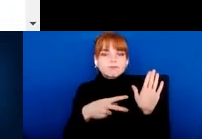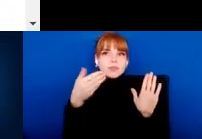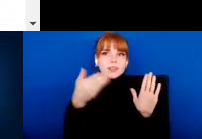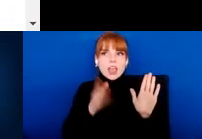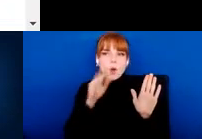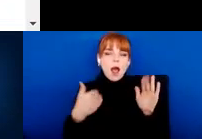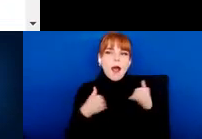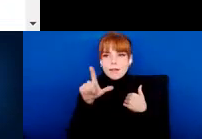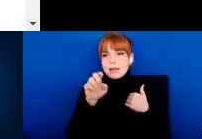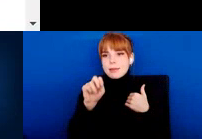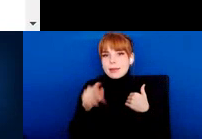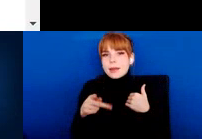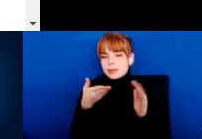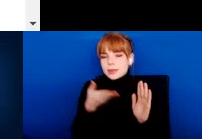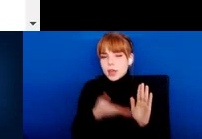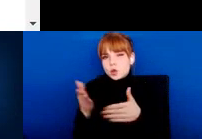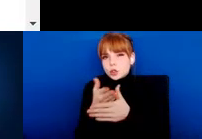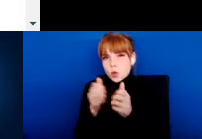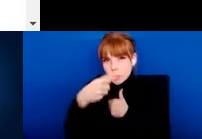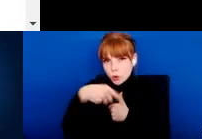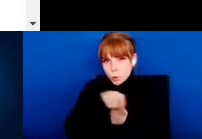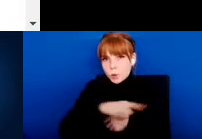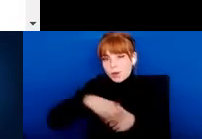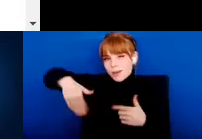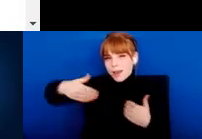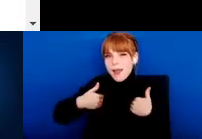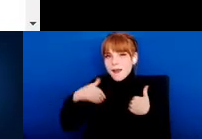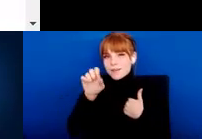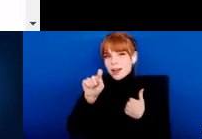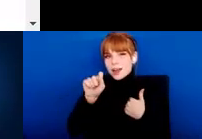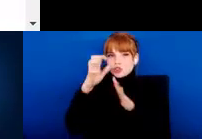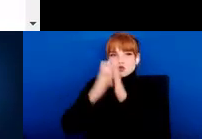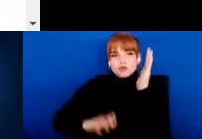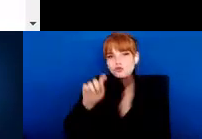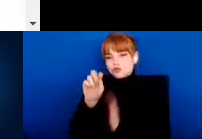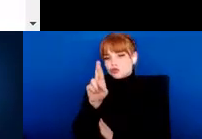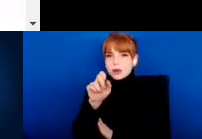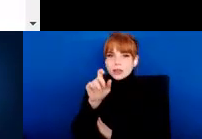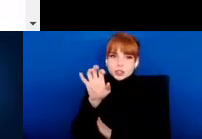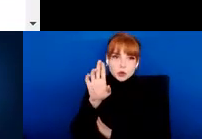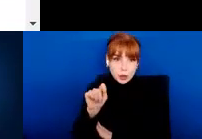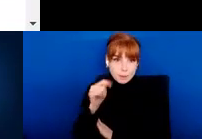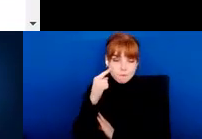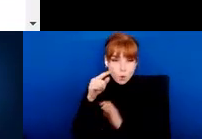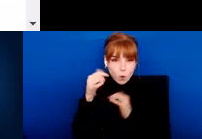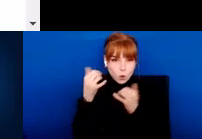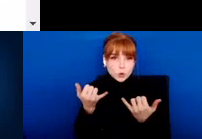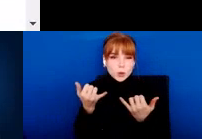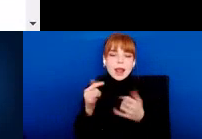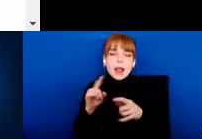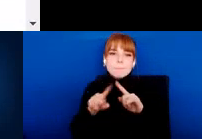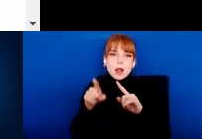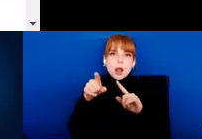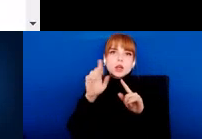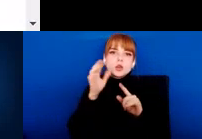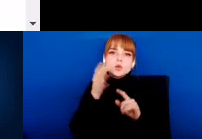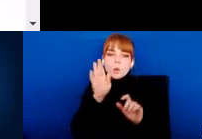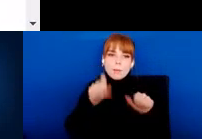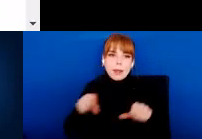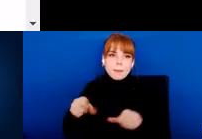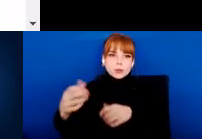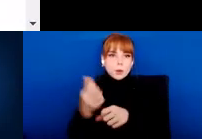to share with you. We do not yet have a transcript of the event. We'll be posting that transcript as soon as we get it. So you both have a recording